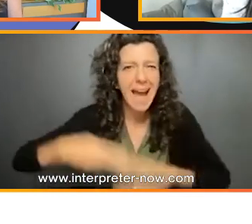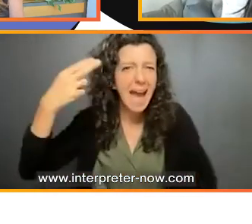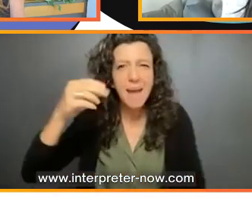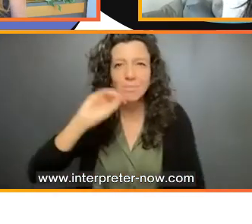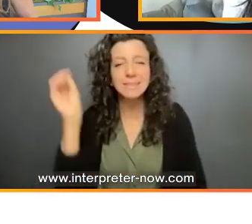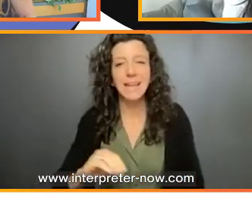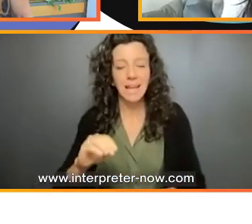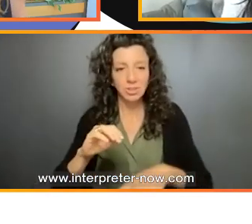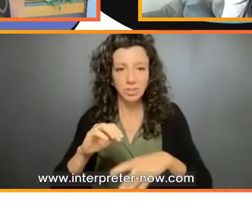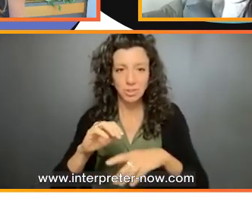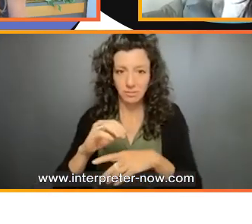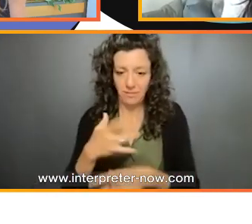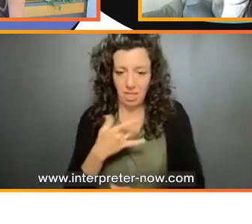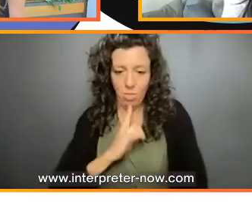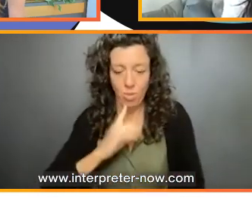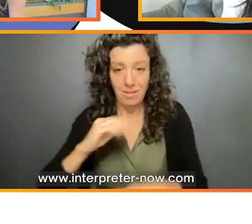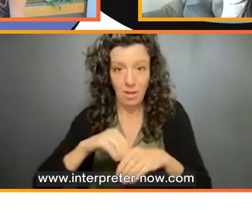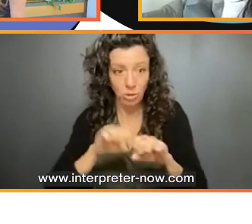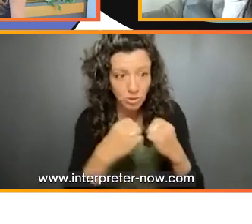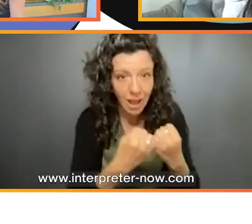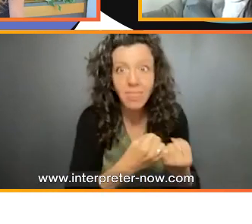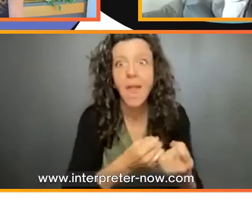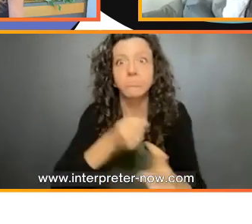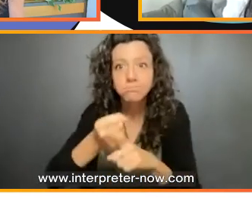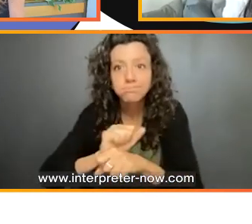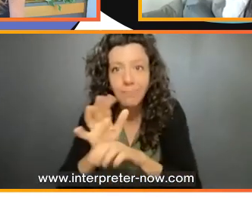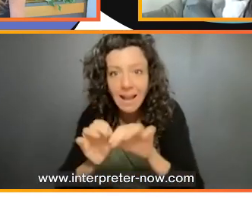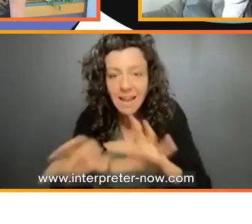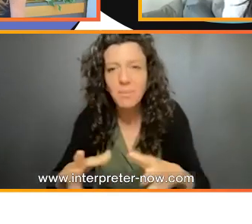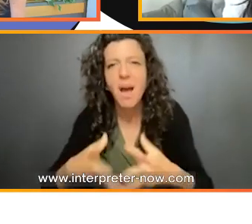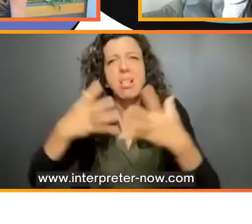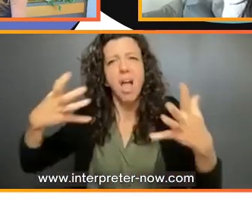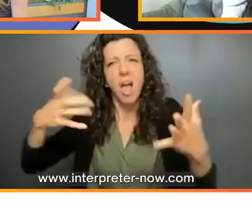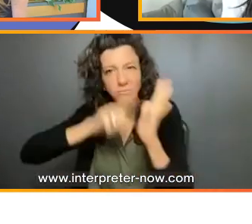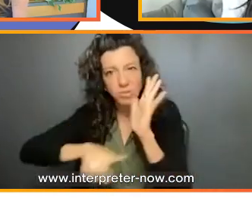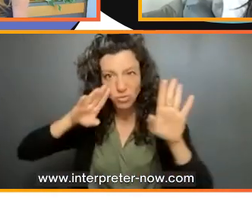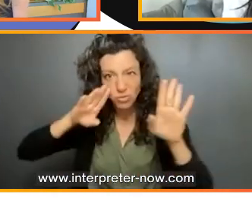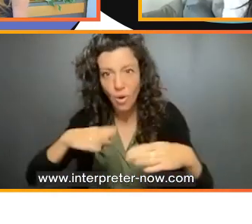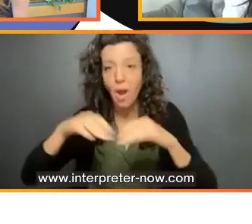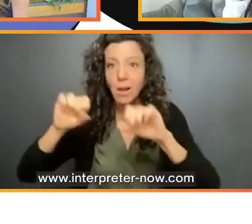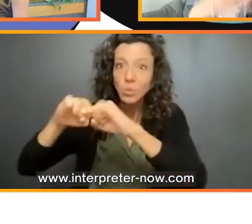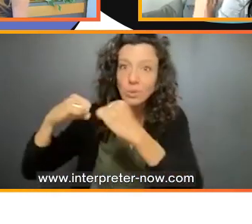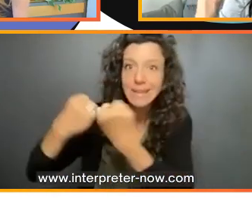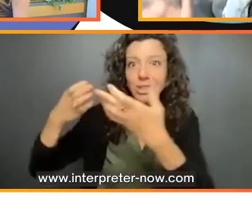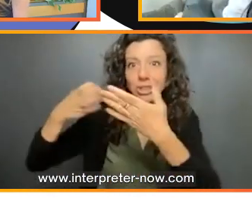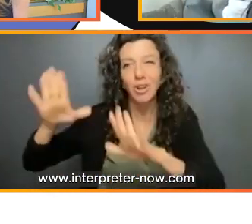even pre-pandemic. There are staggering rates of heightened loneliness in our society. And then the pandemic happens,